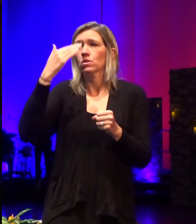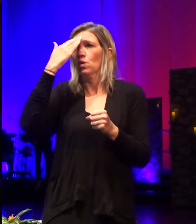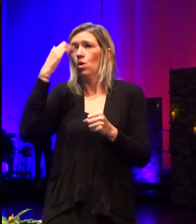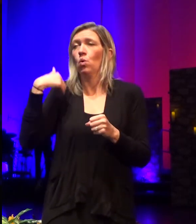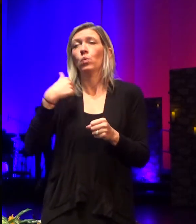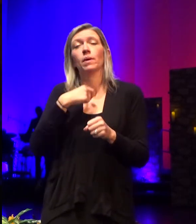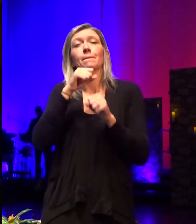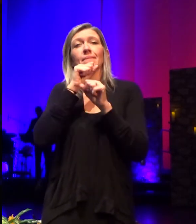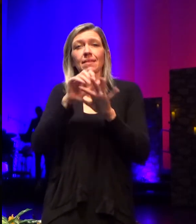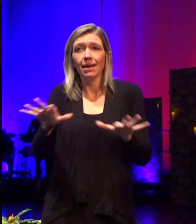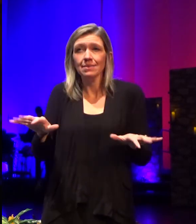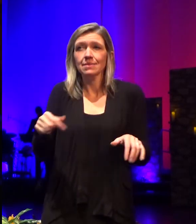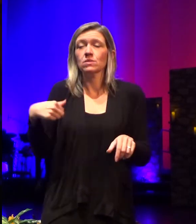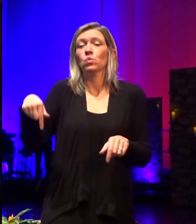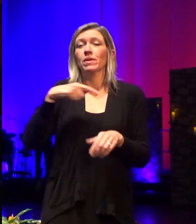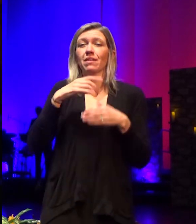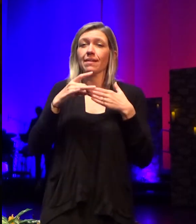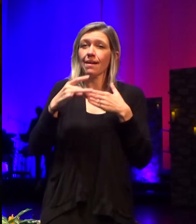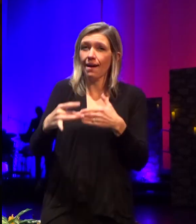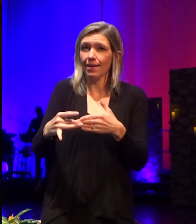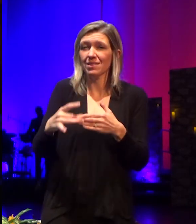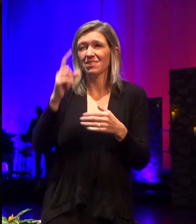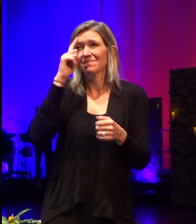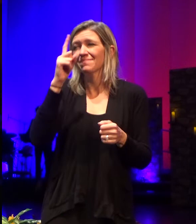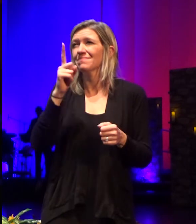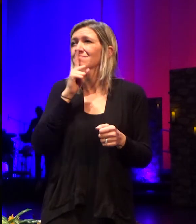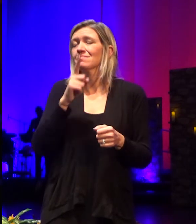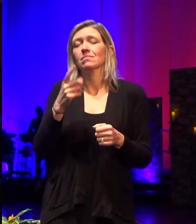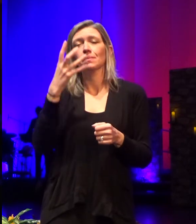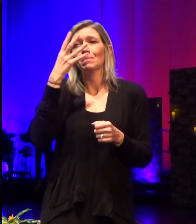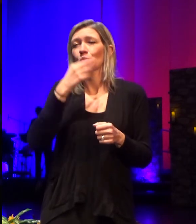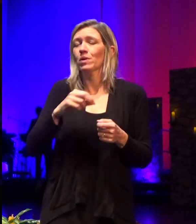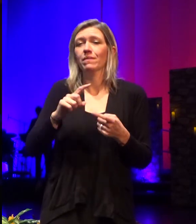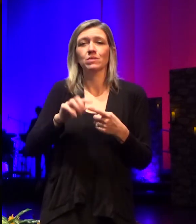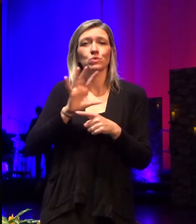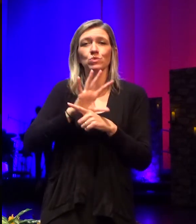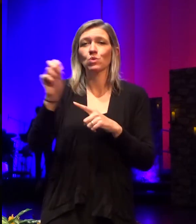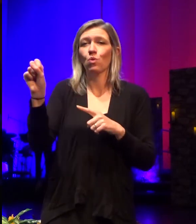surely. And it's a beautiful thing to soar.